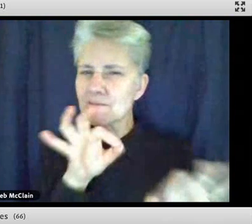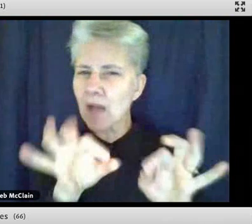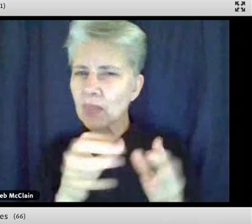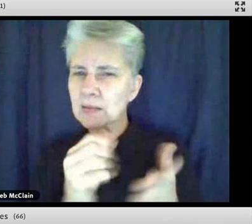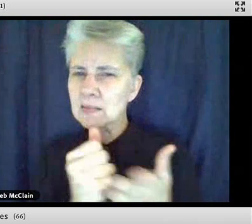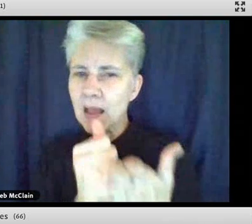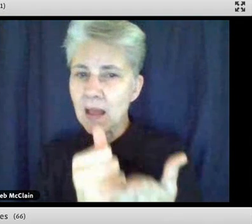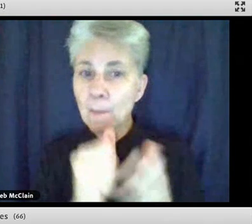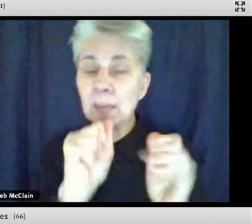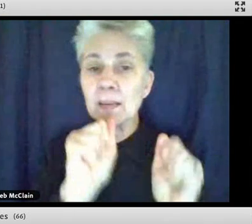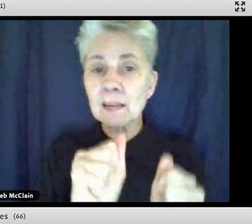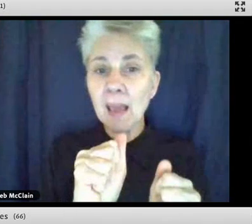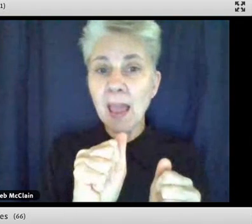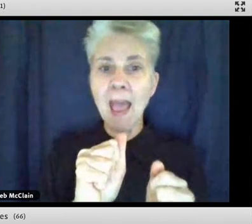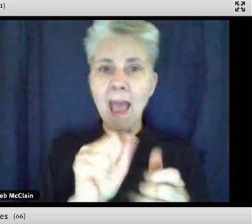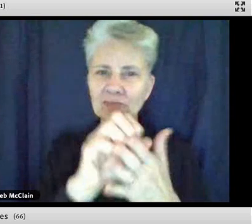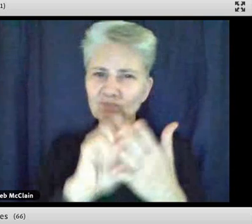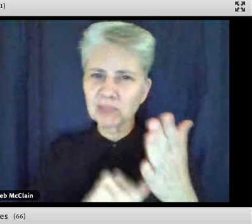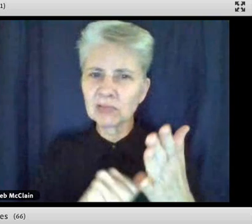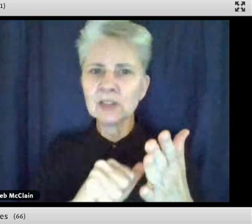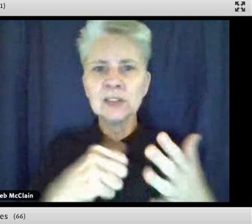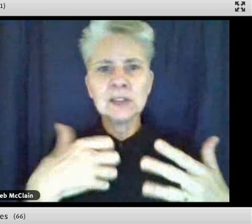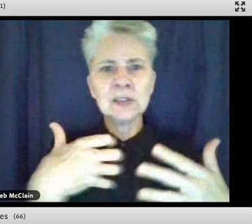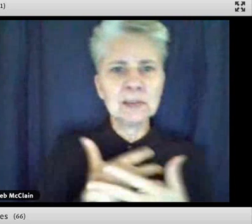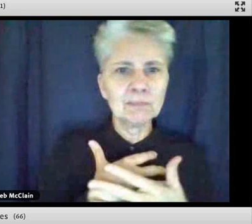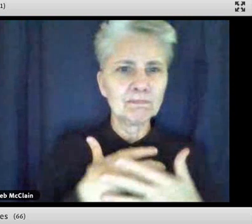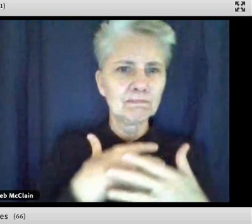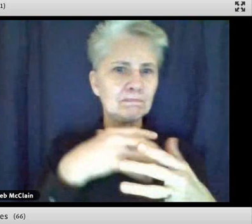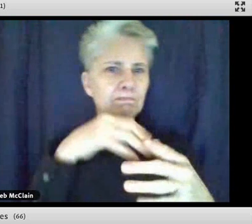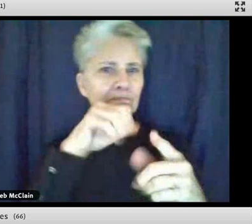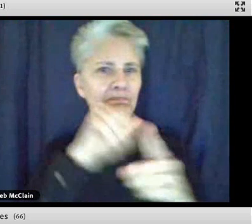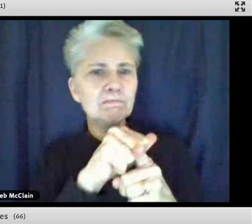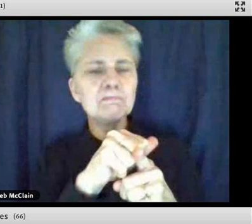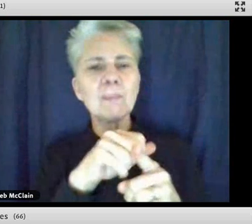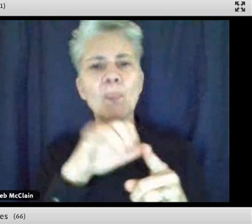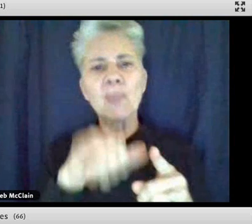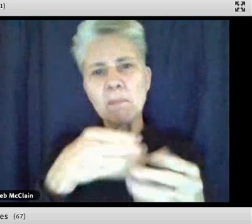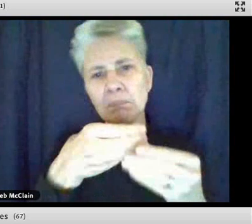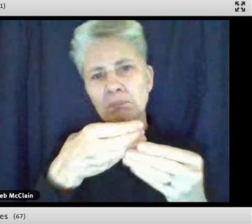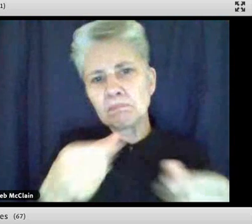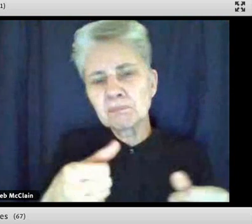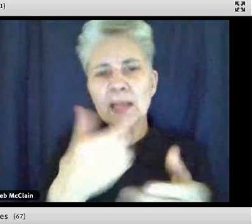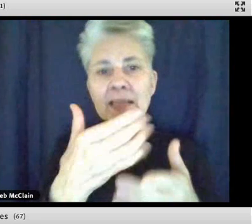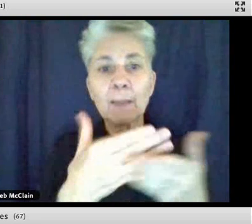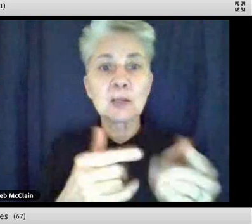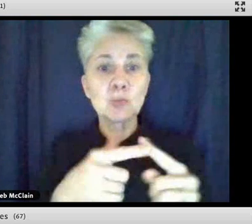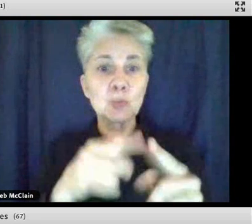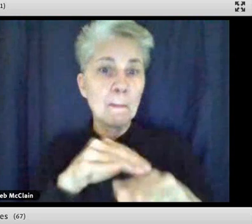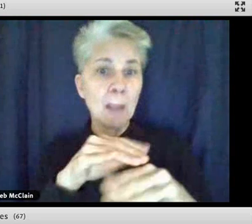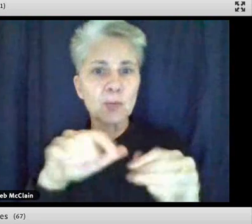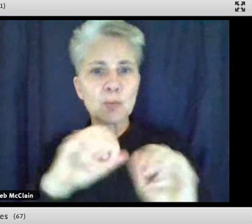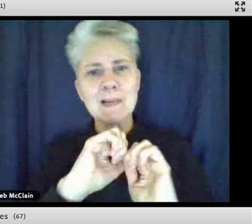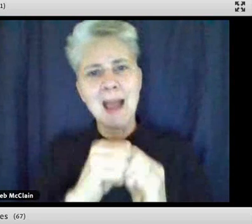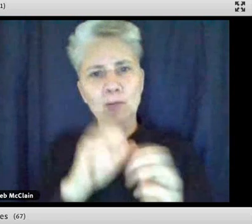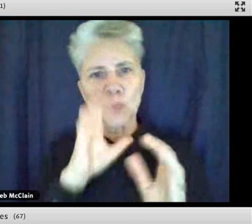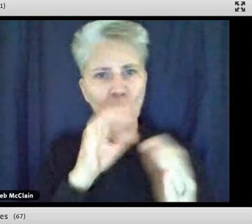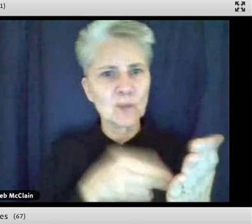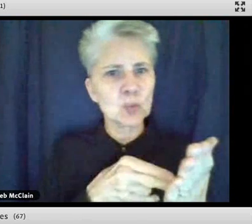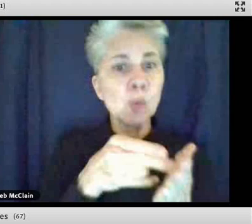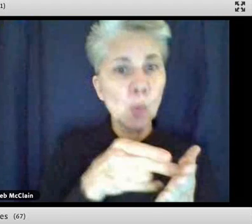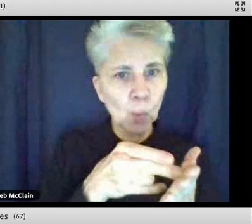that are going to help you dispel these hoaxes, possibly help with your fear, and just some things to remind you about how to look for the